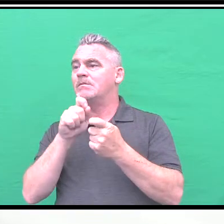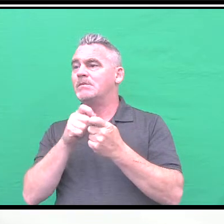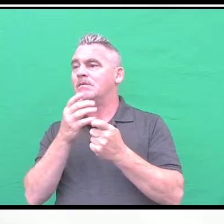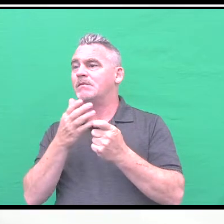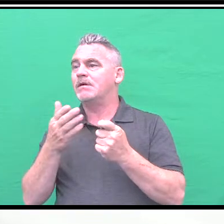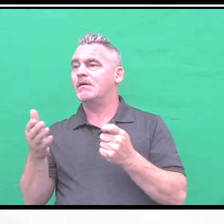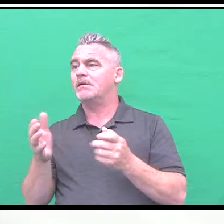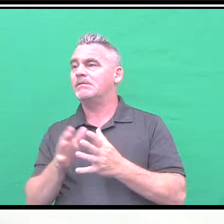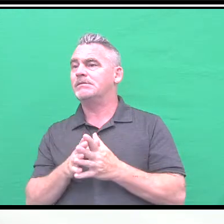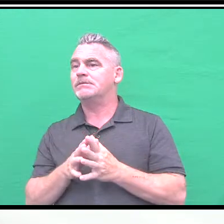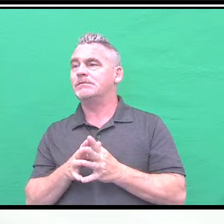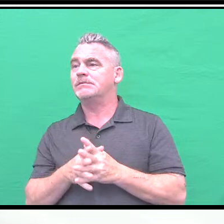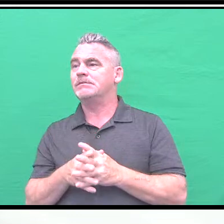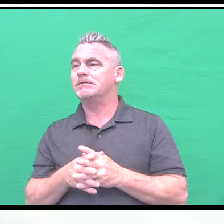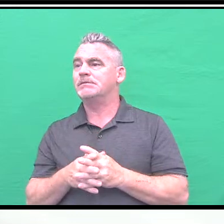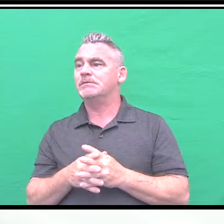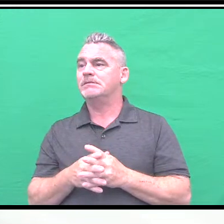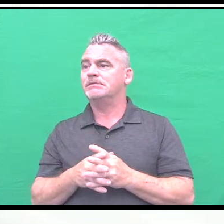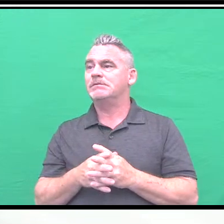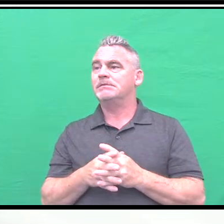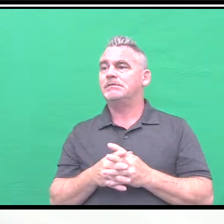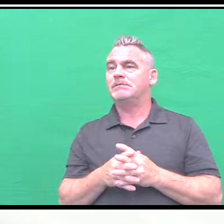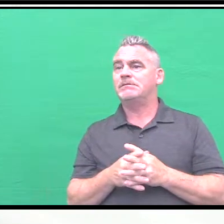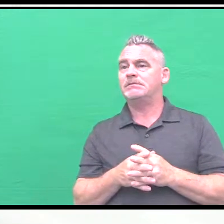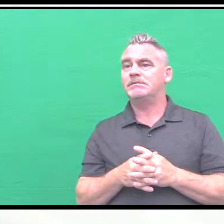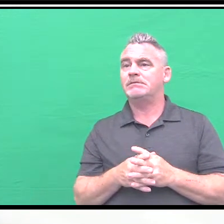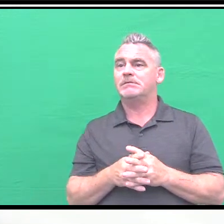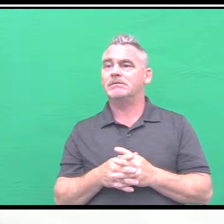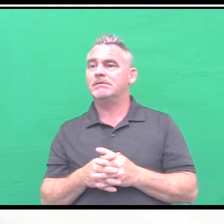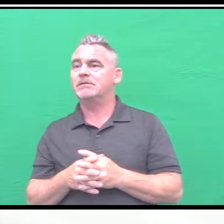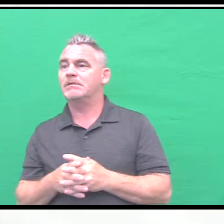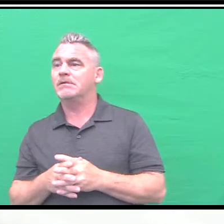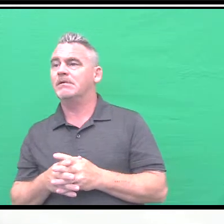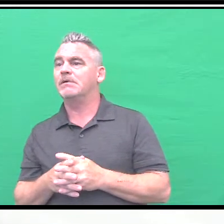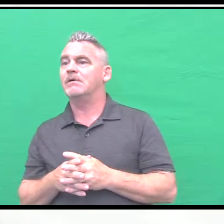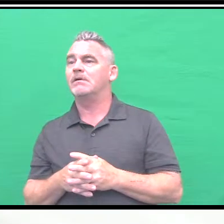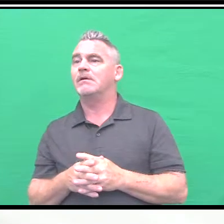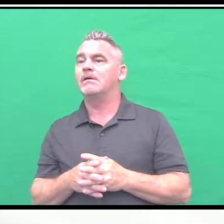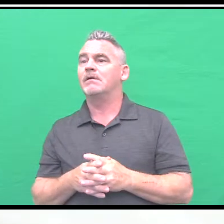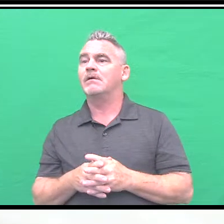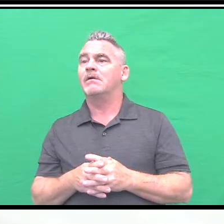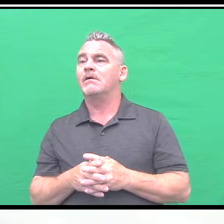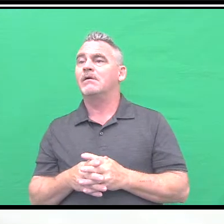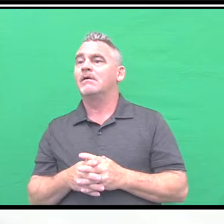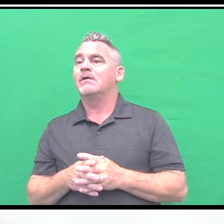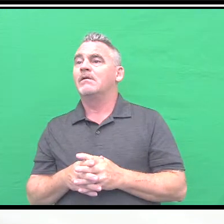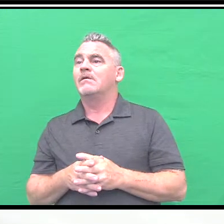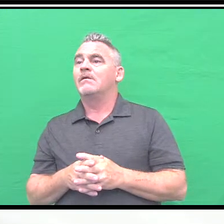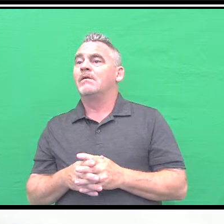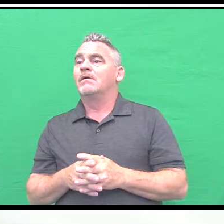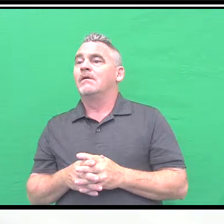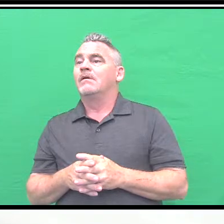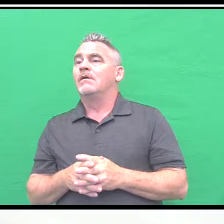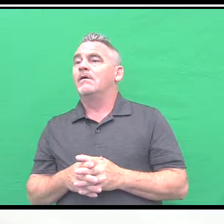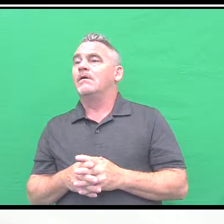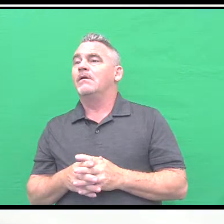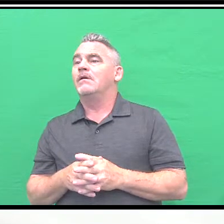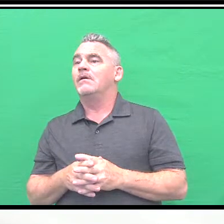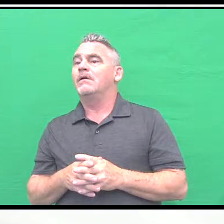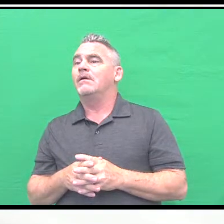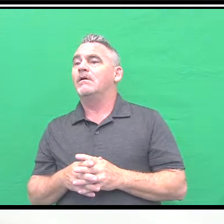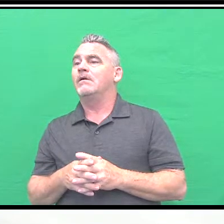Thank you. Thank you, Sergio. Tim? Sure. Just 2 things really